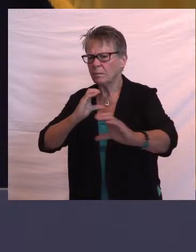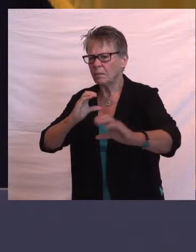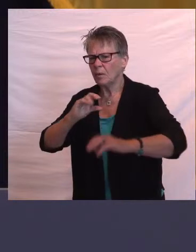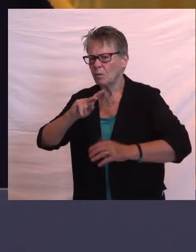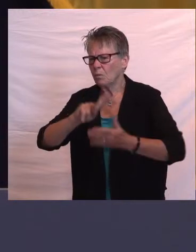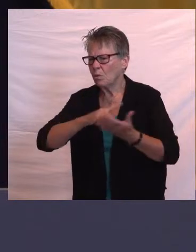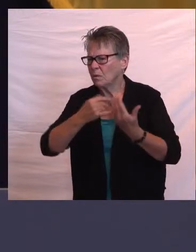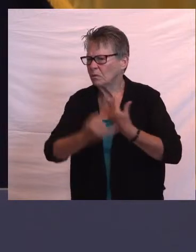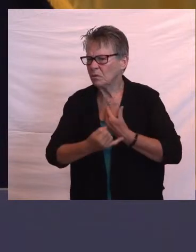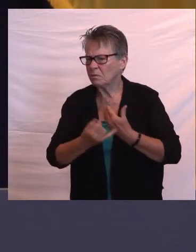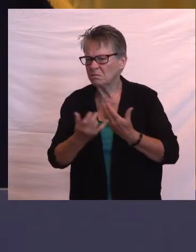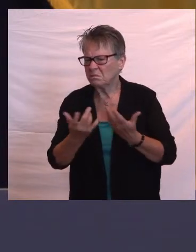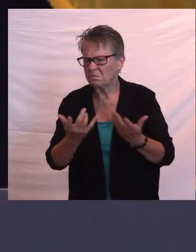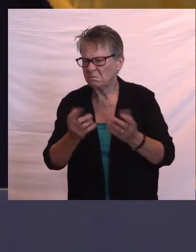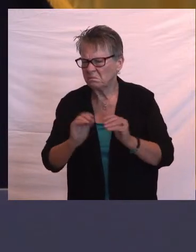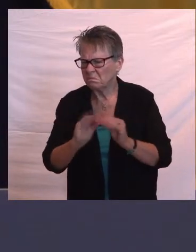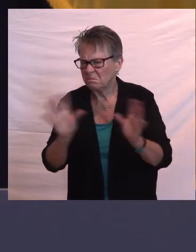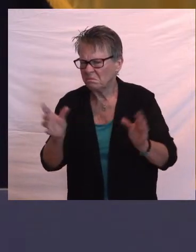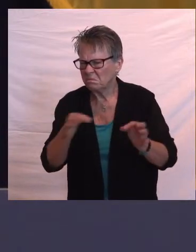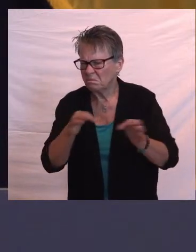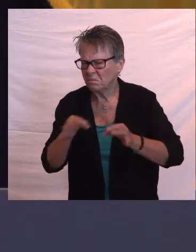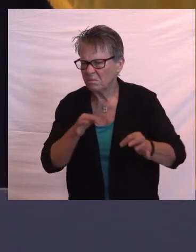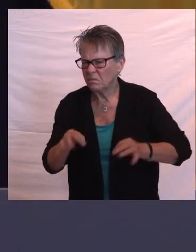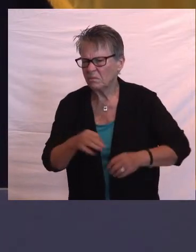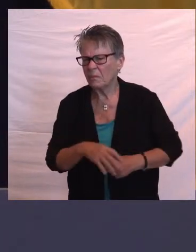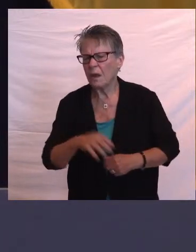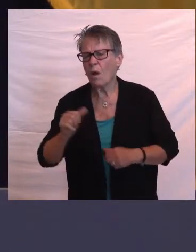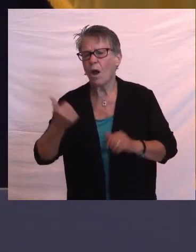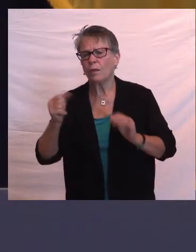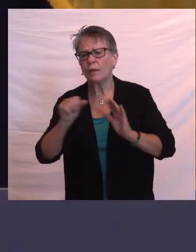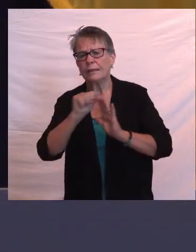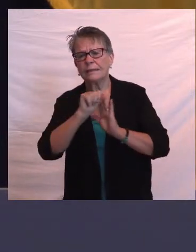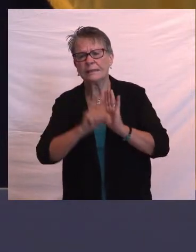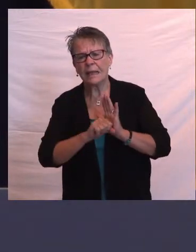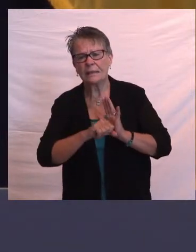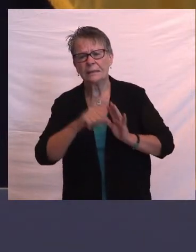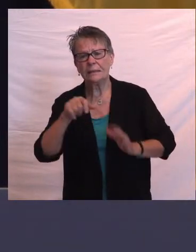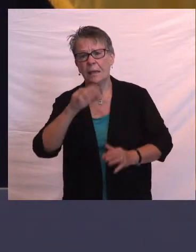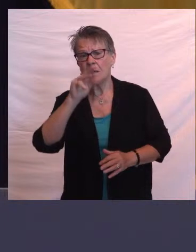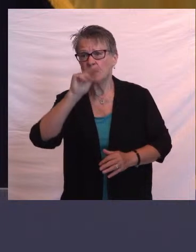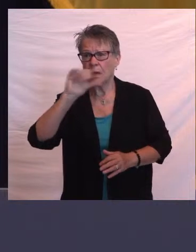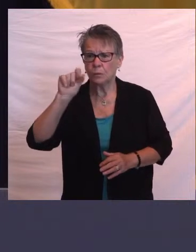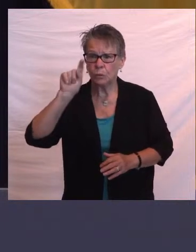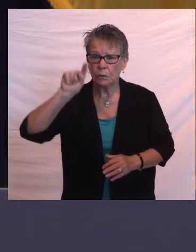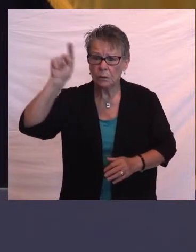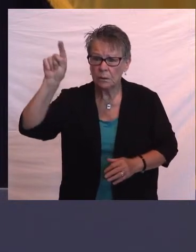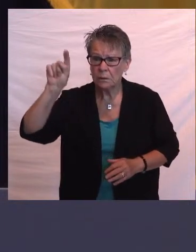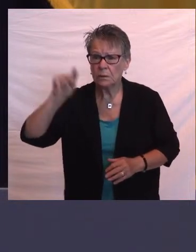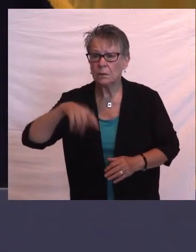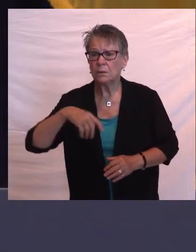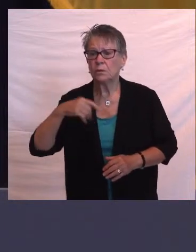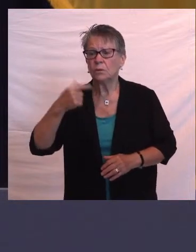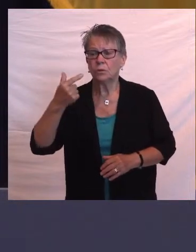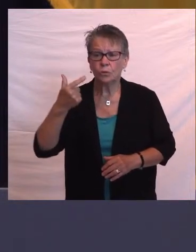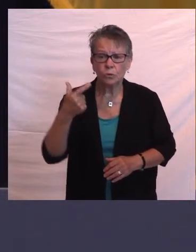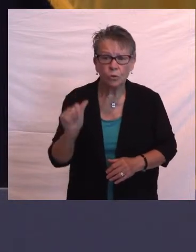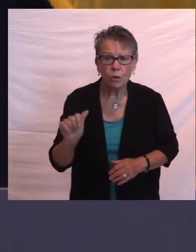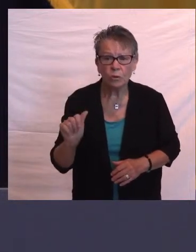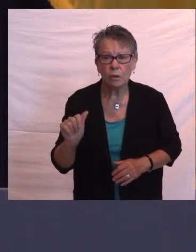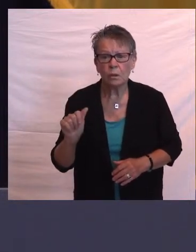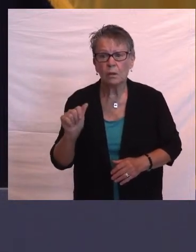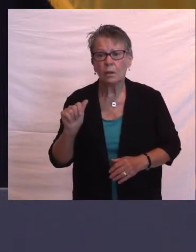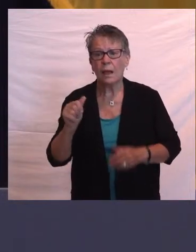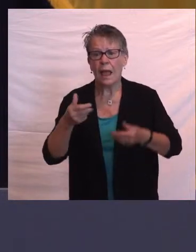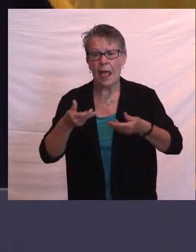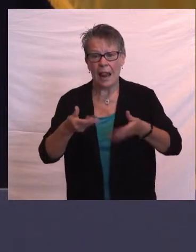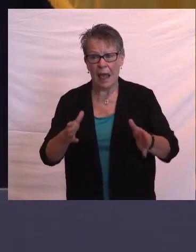like Massachusetts and Georgia are using the model which allows students who are exposed to someone with COVID to remain in school as long as they have no